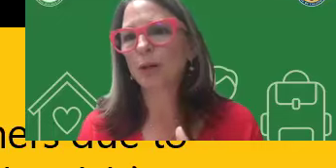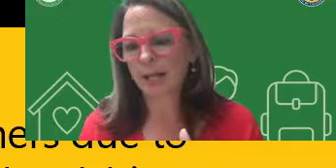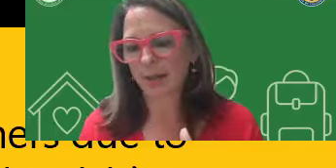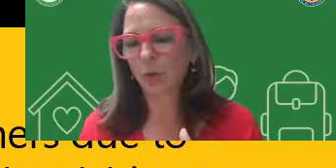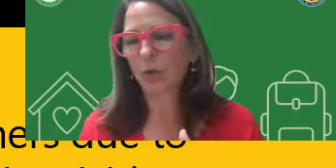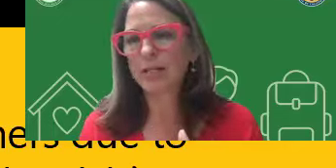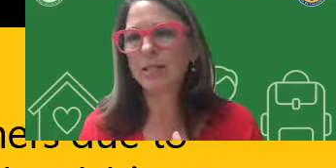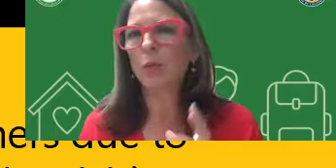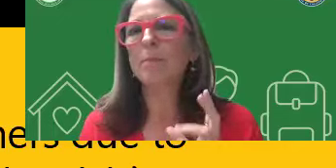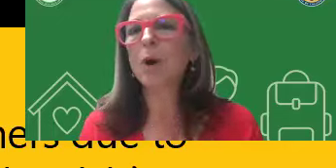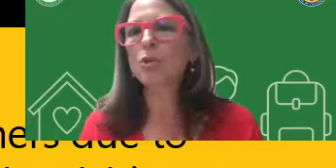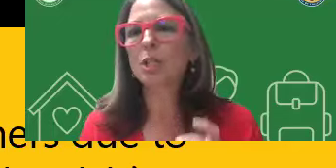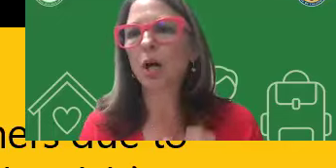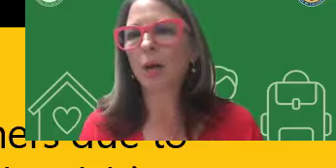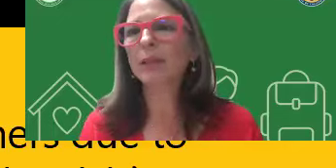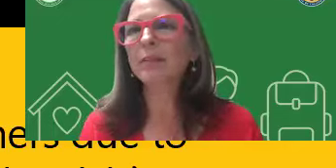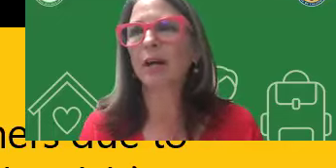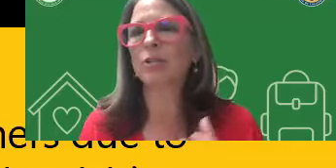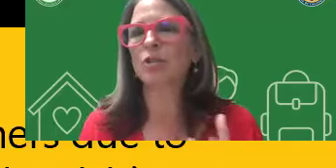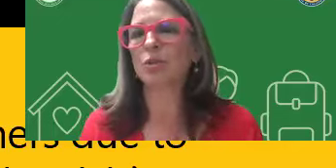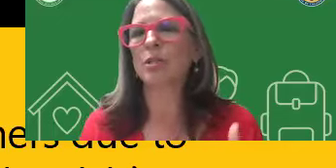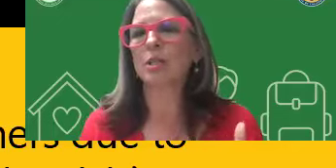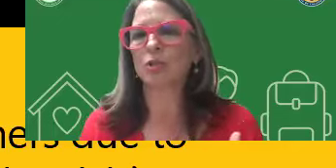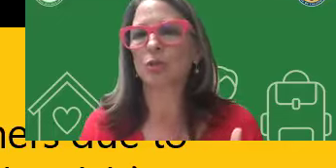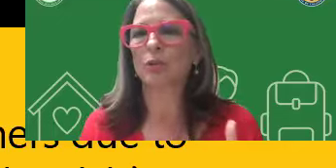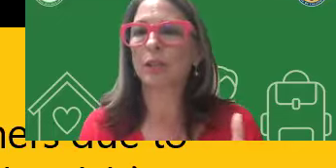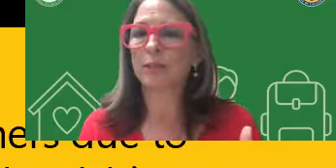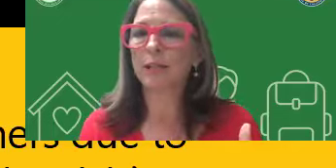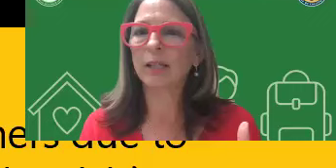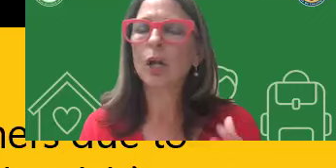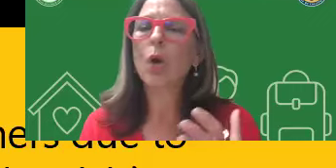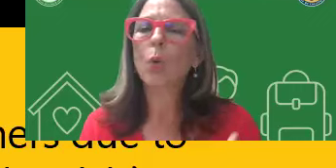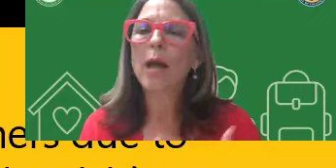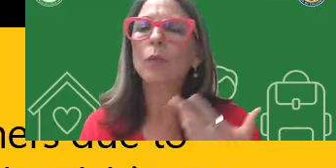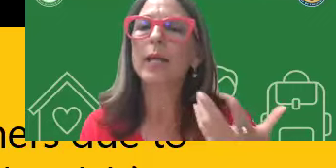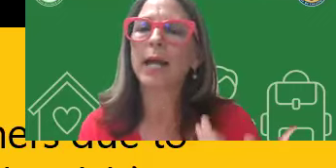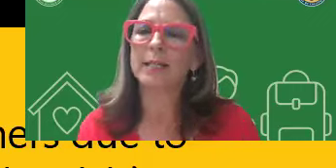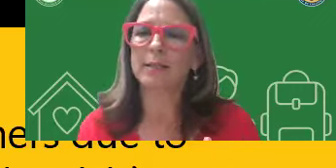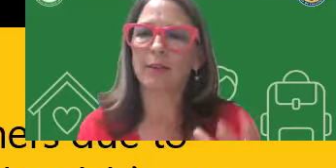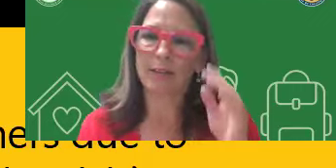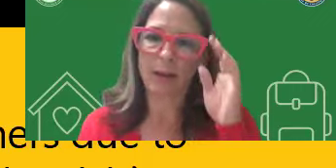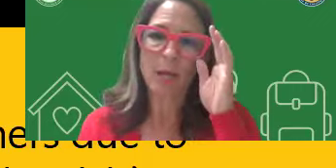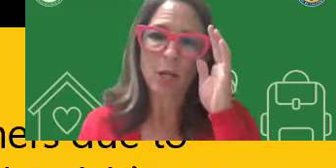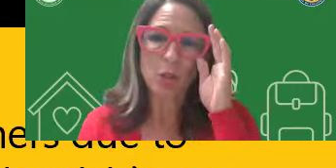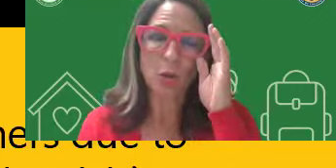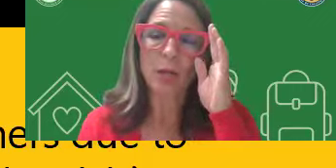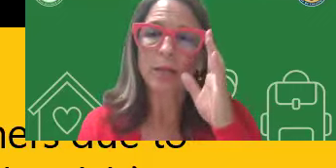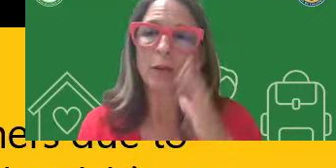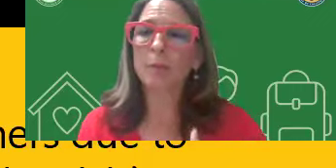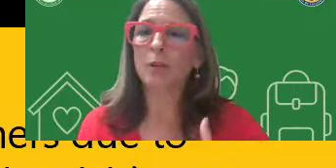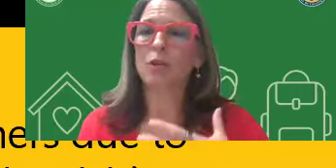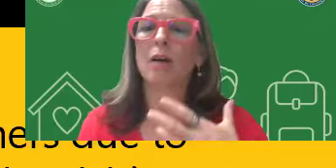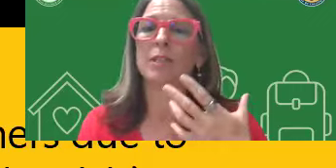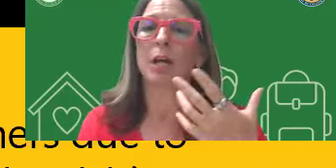gives us 4 categories that we most commonly find students and children living in when we identify them.